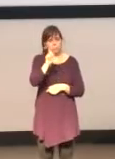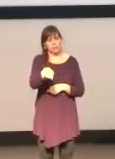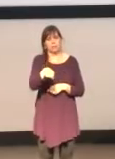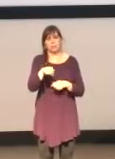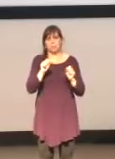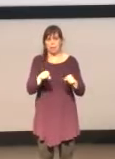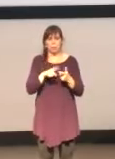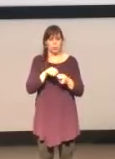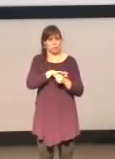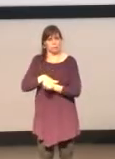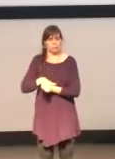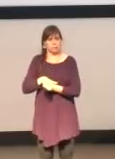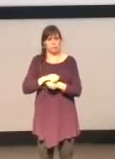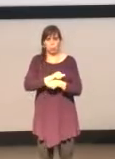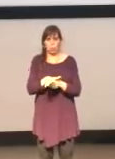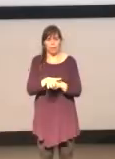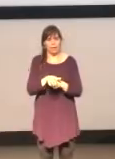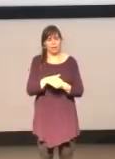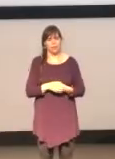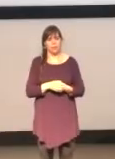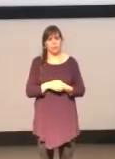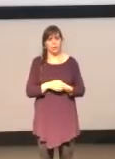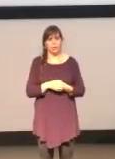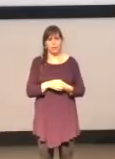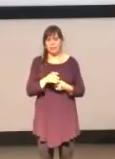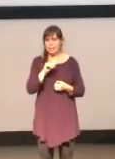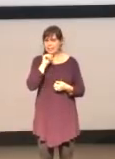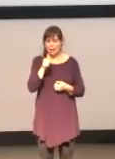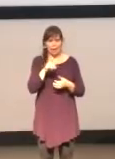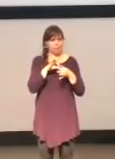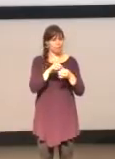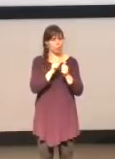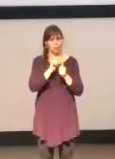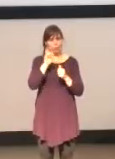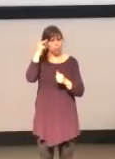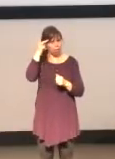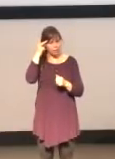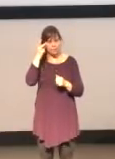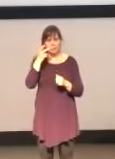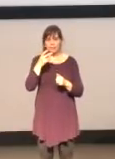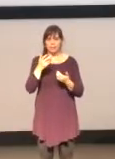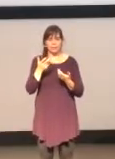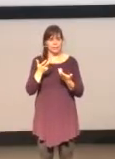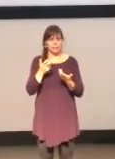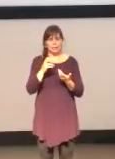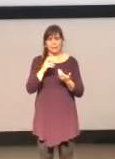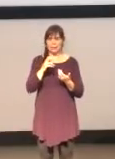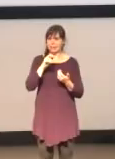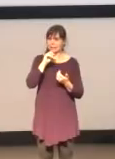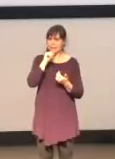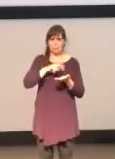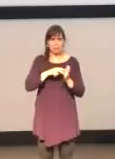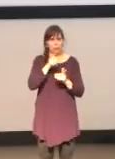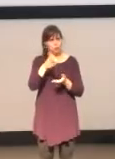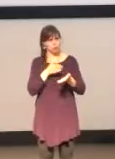be able to tamp down the activity of COVID. This isn't political. This isn't a violation of